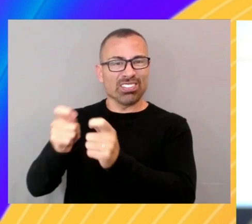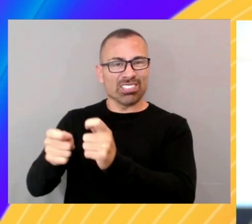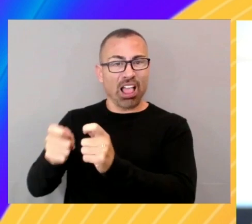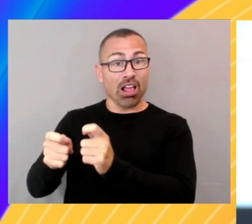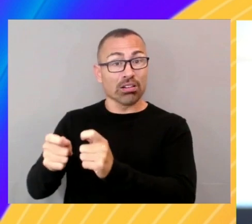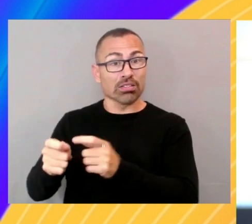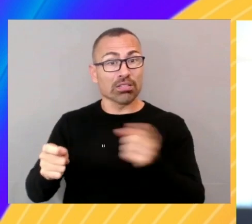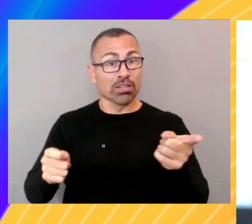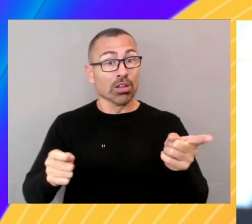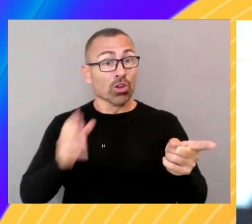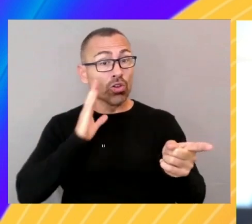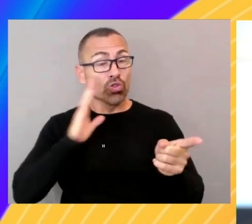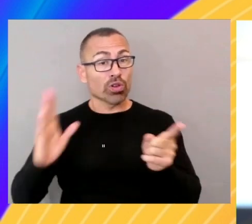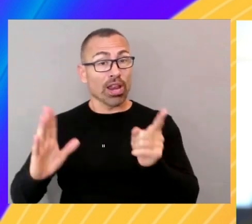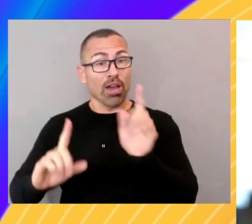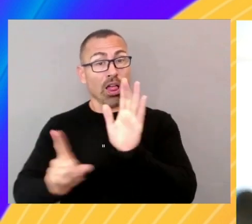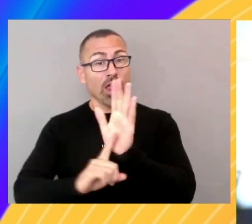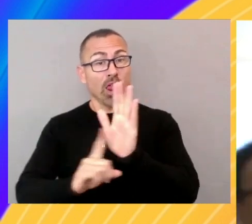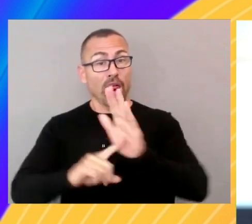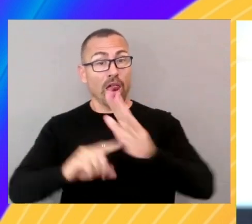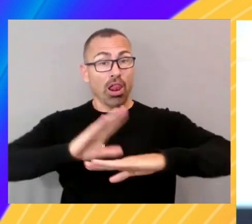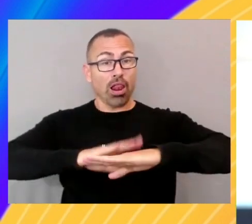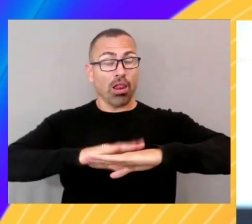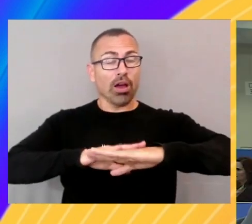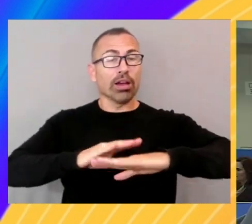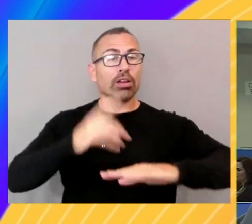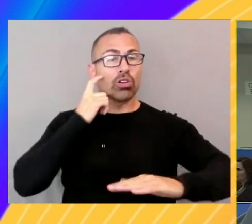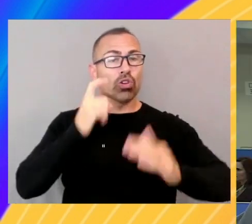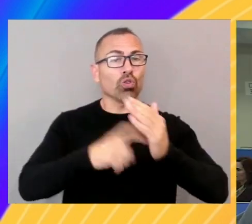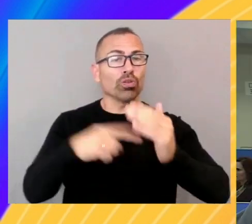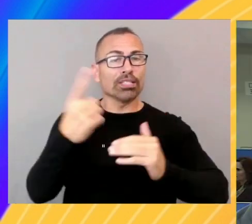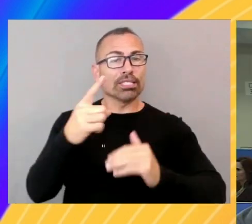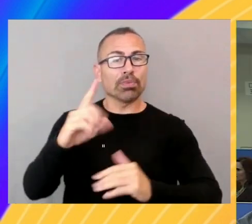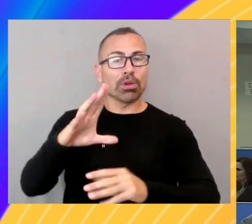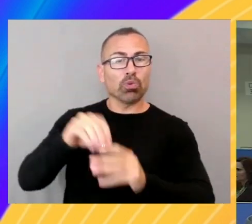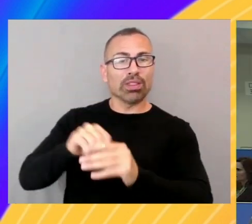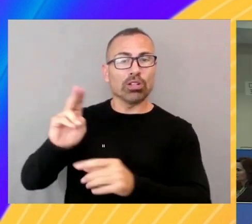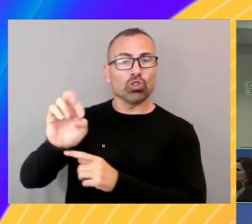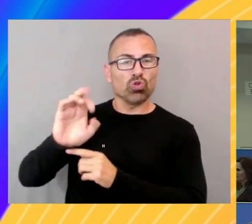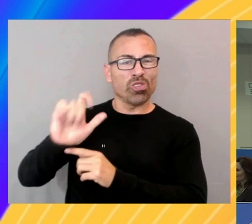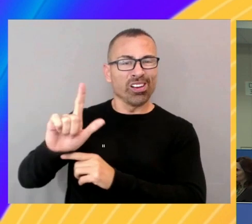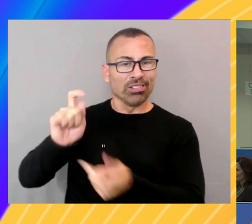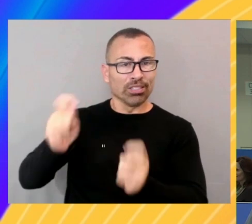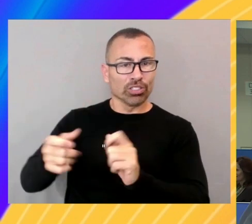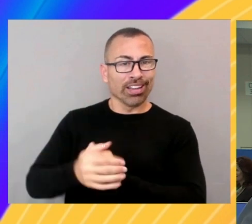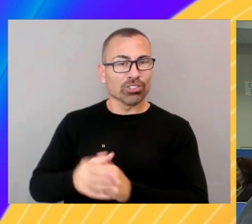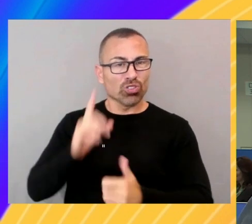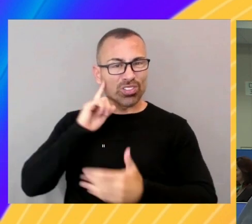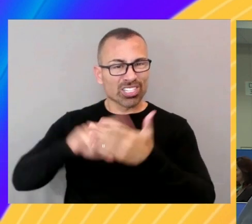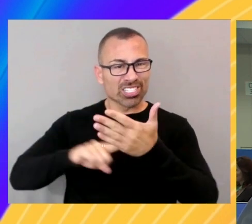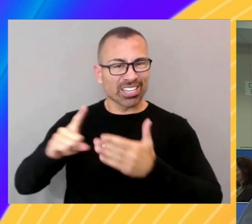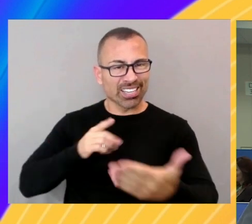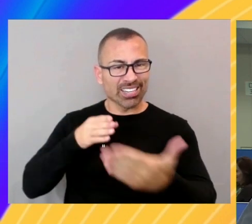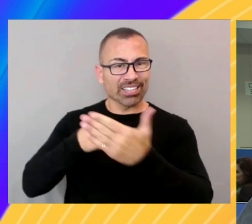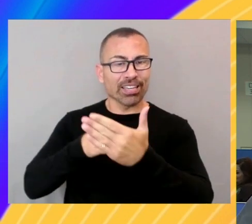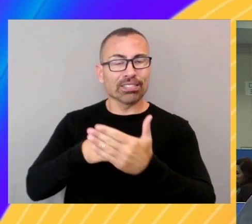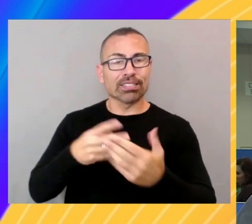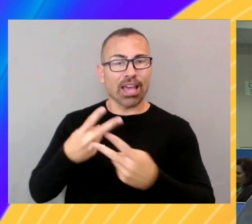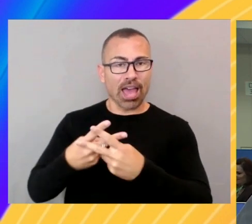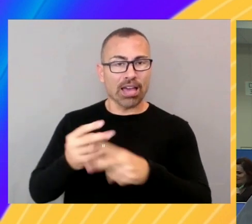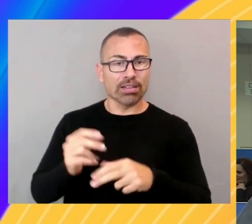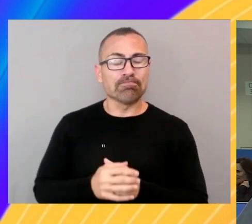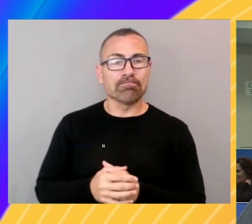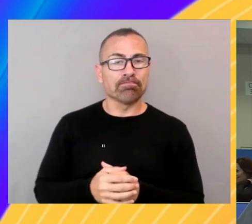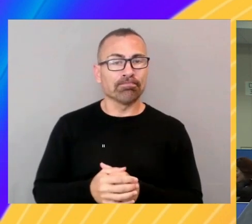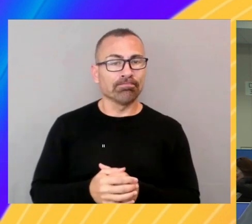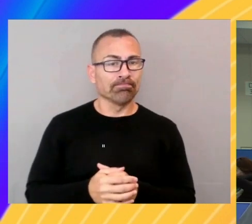programmatically figure out that something has changed. Check it against the hash. Okay, gotcha. Okay. So then how does that feature work differently